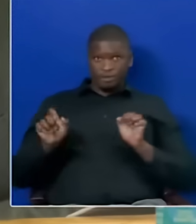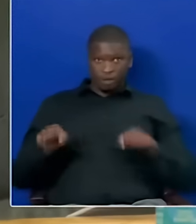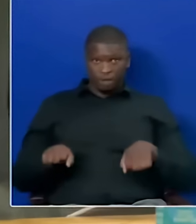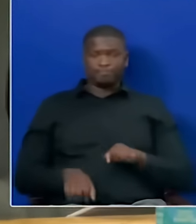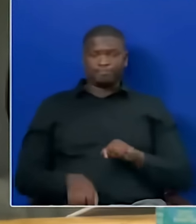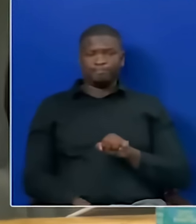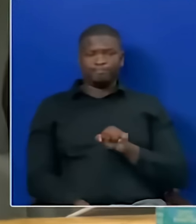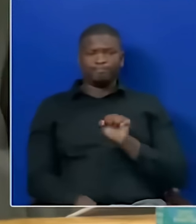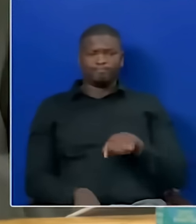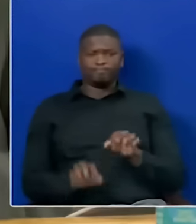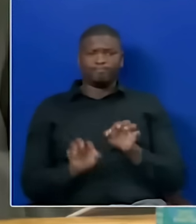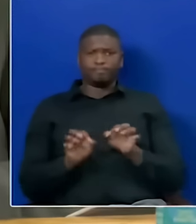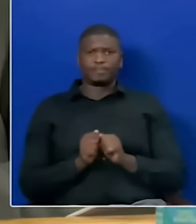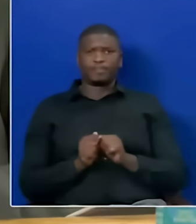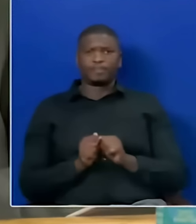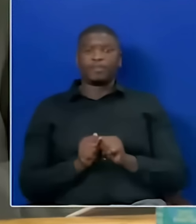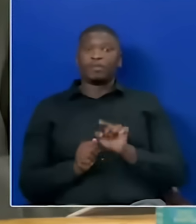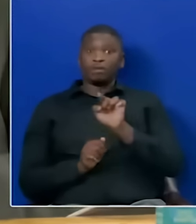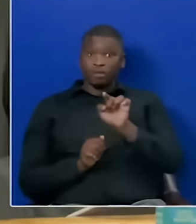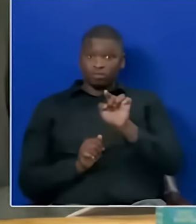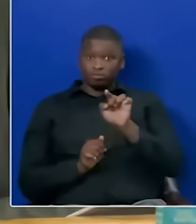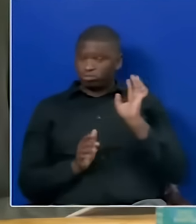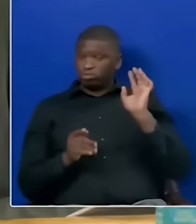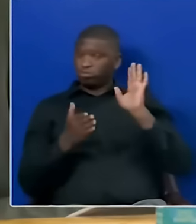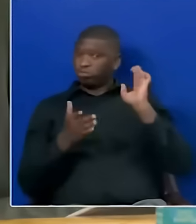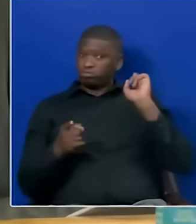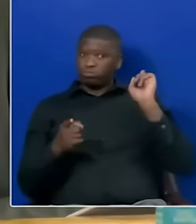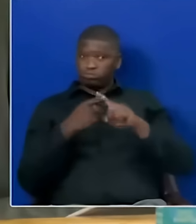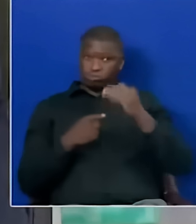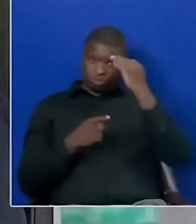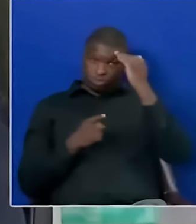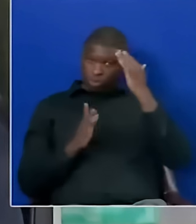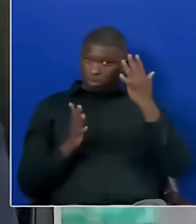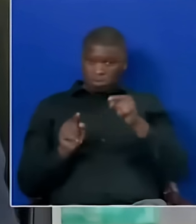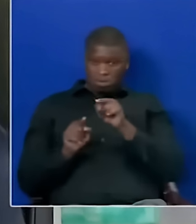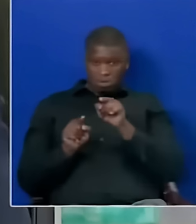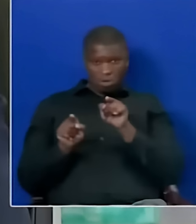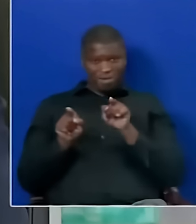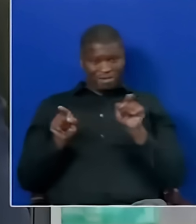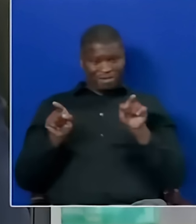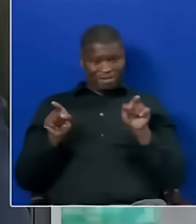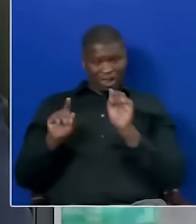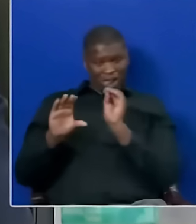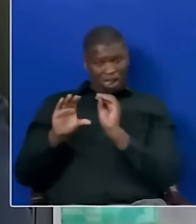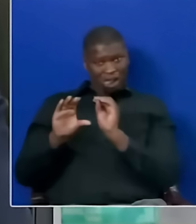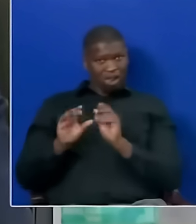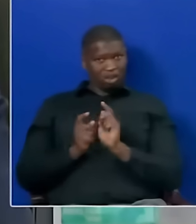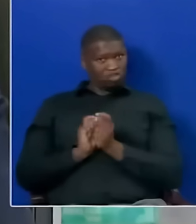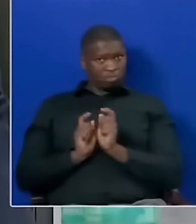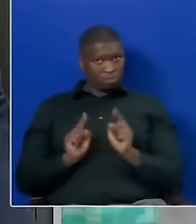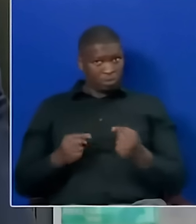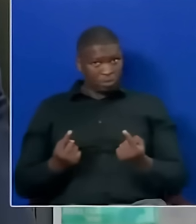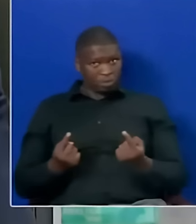And to the best of your knowledge, it's not possible to tamper with those audit trails. Not possible, Commissioners.